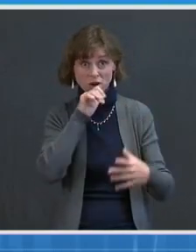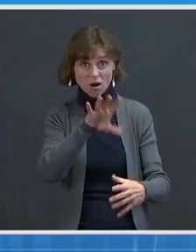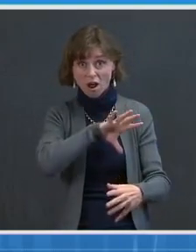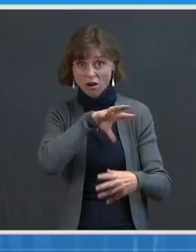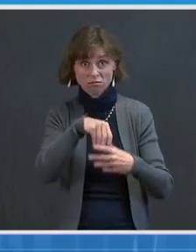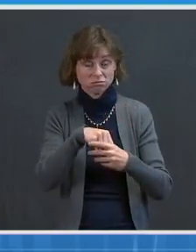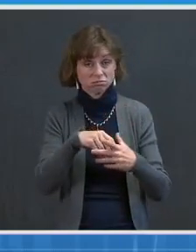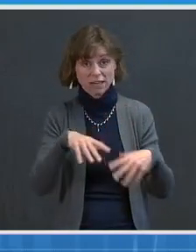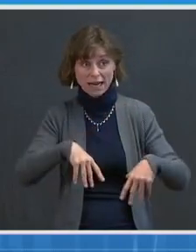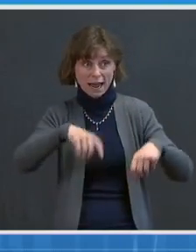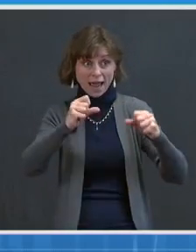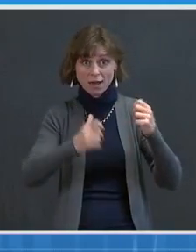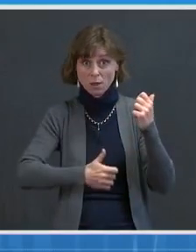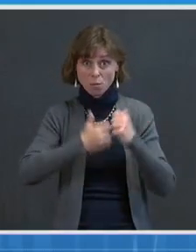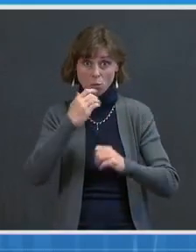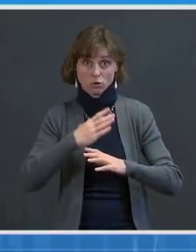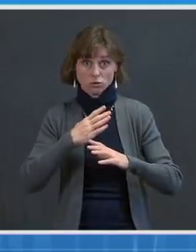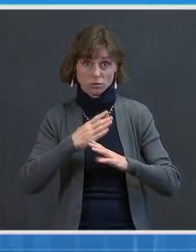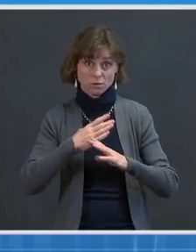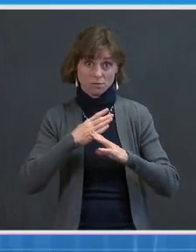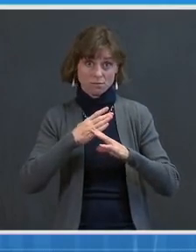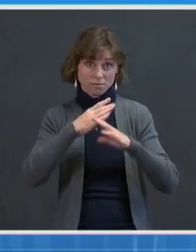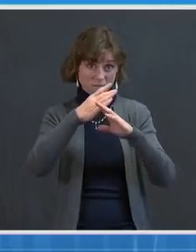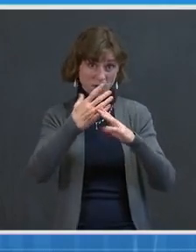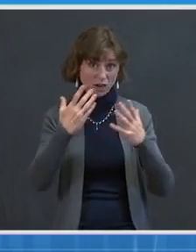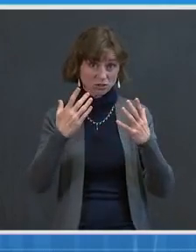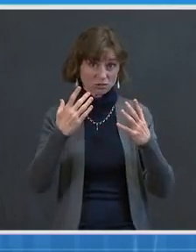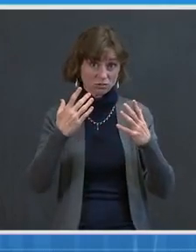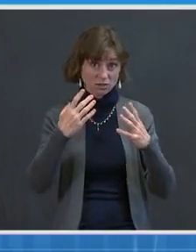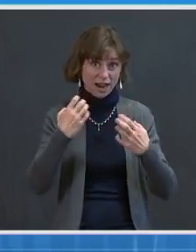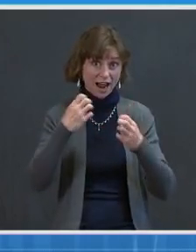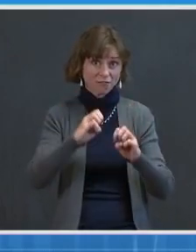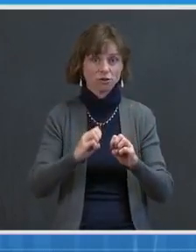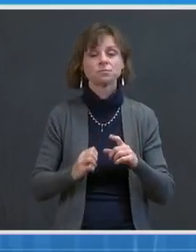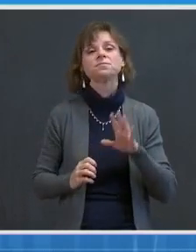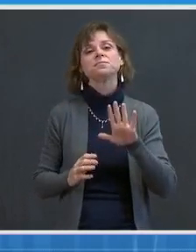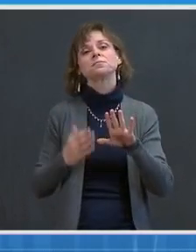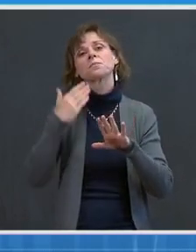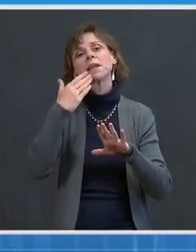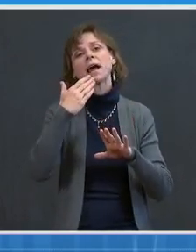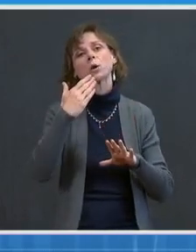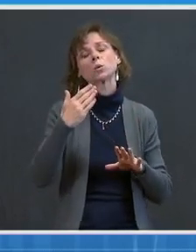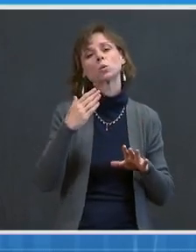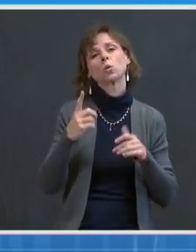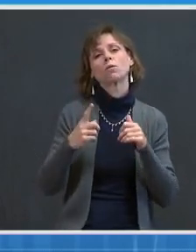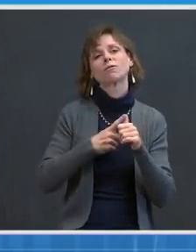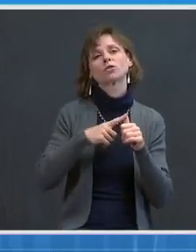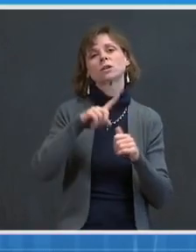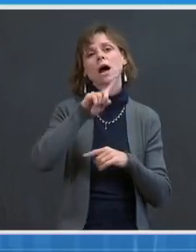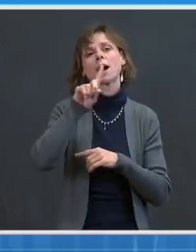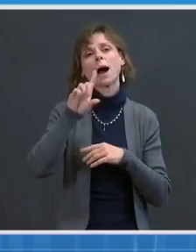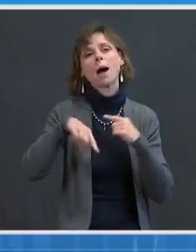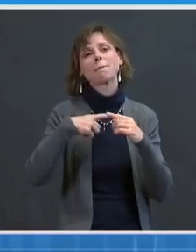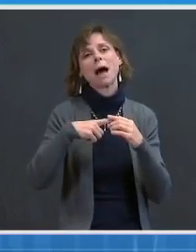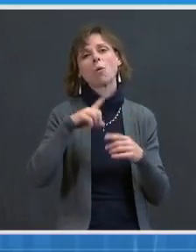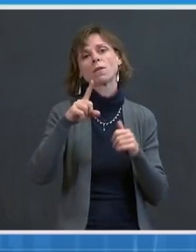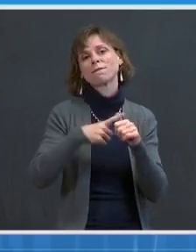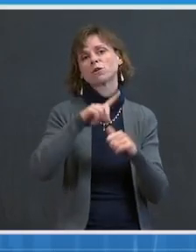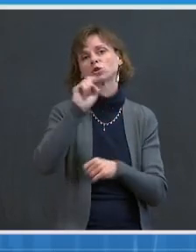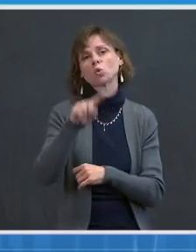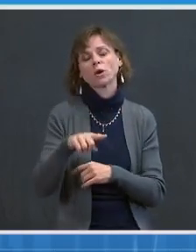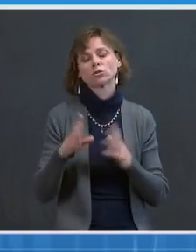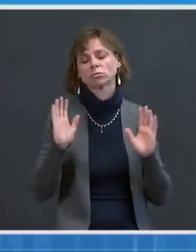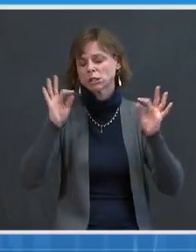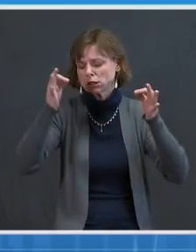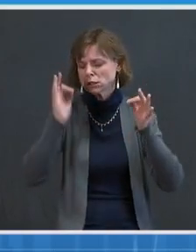way for this effort? Thank you. Yeah. Thank you, April. But very quickly, with regard to your first question, that you would definitely expect,